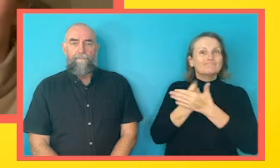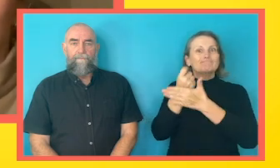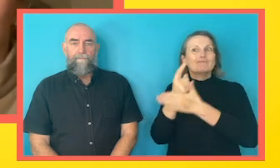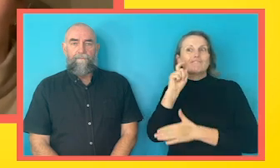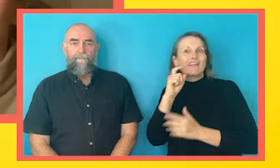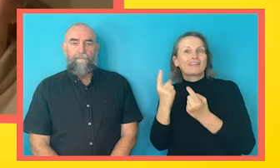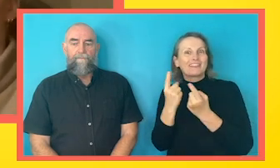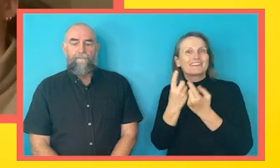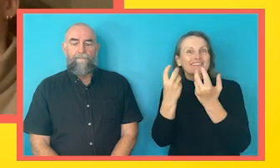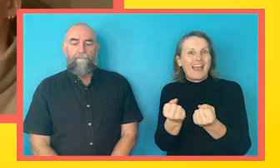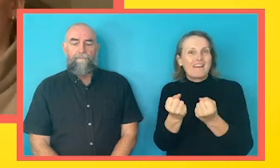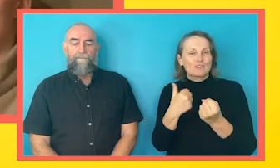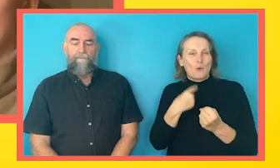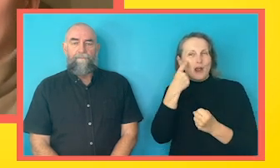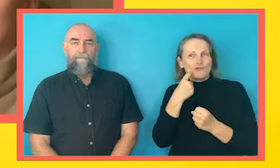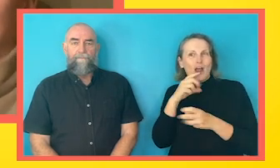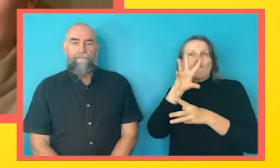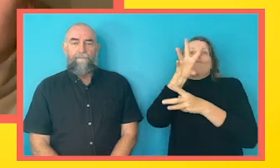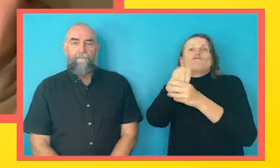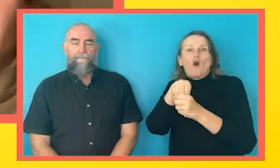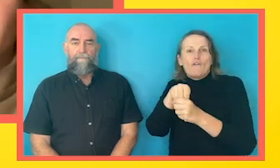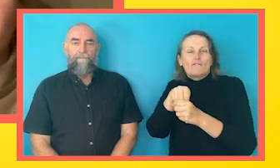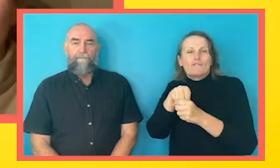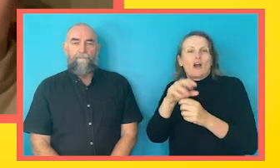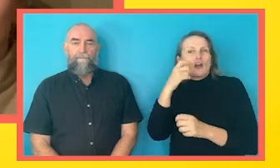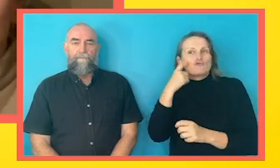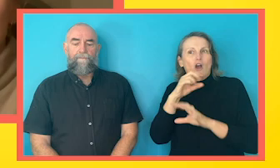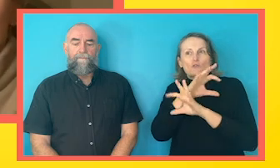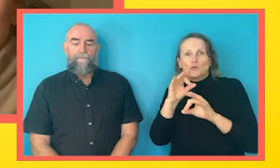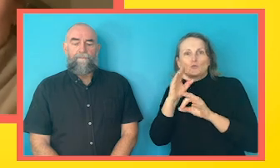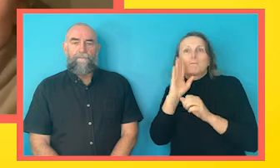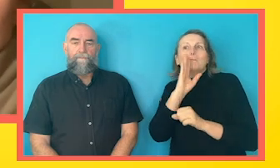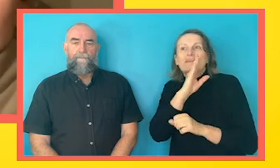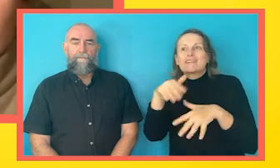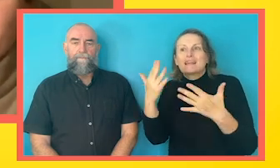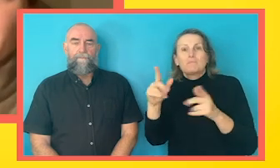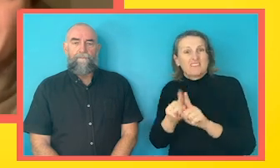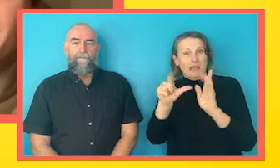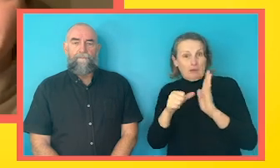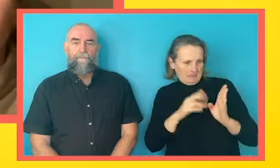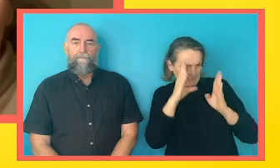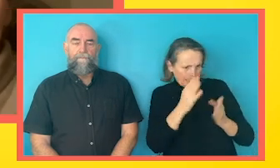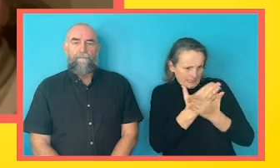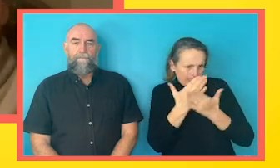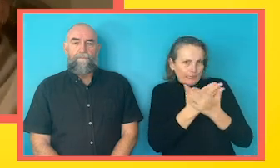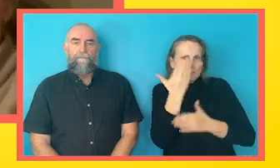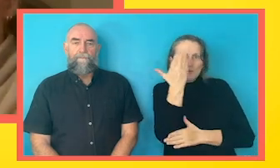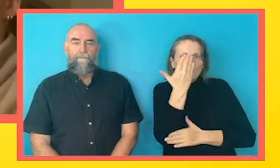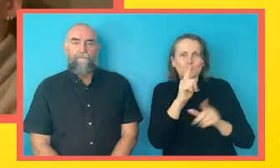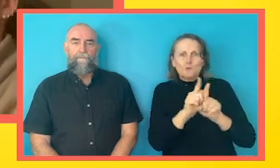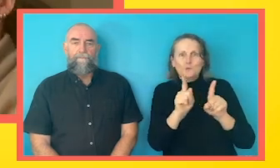really tried to immerse myself and not miss out on anything, but also focus on school at the same time and not let